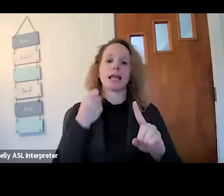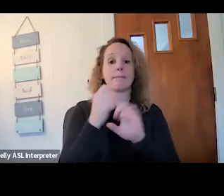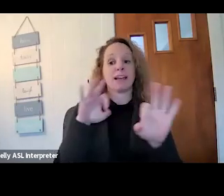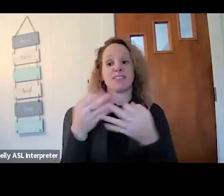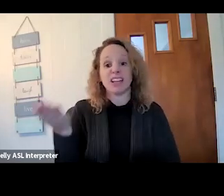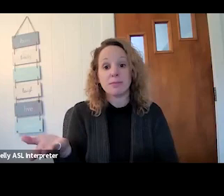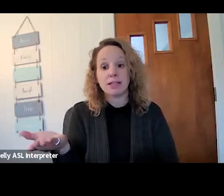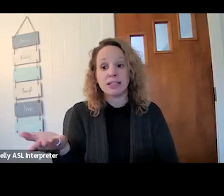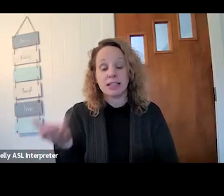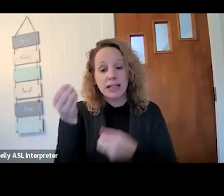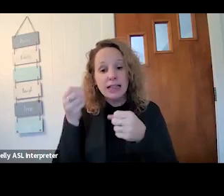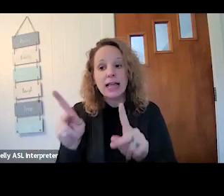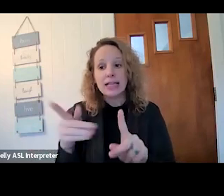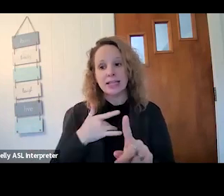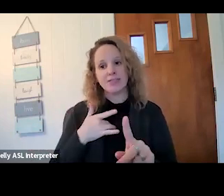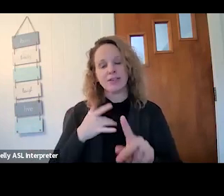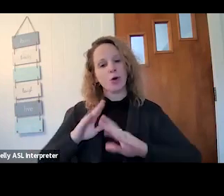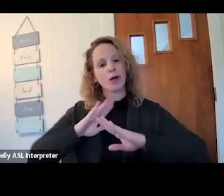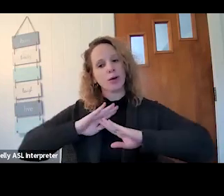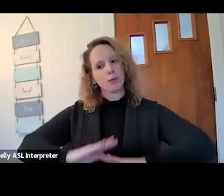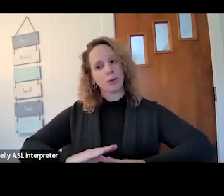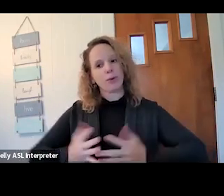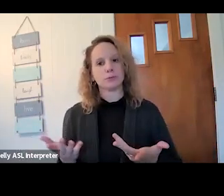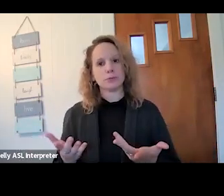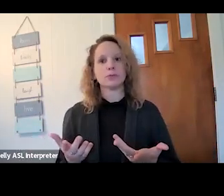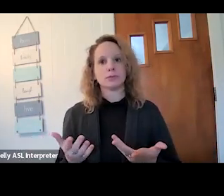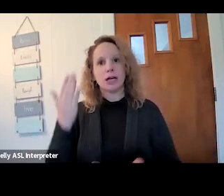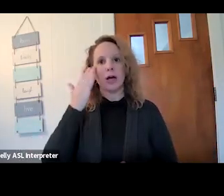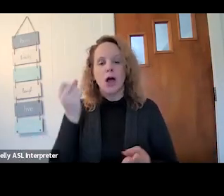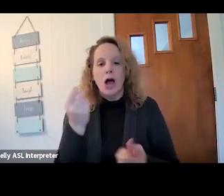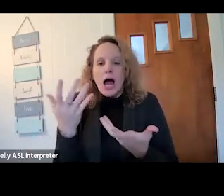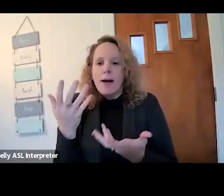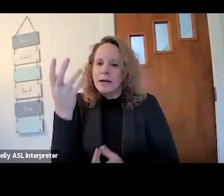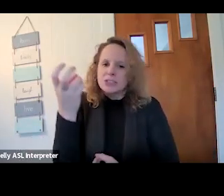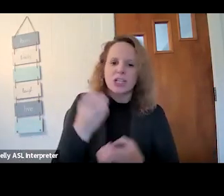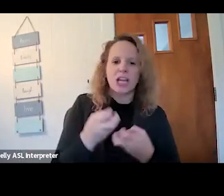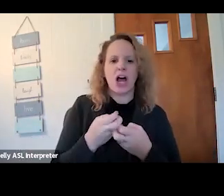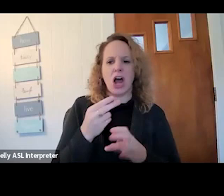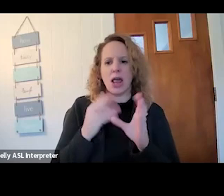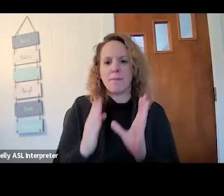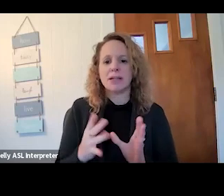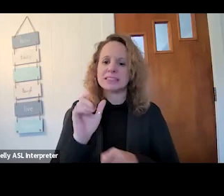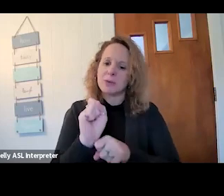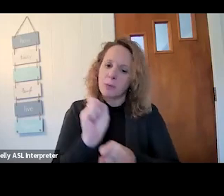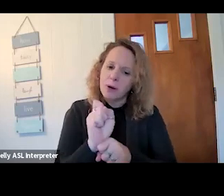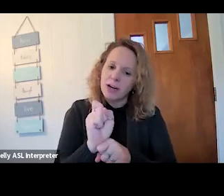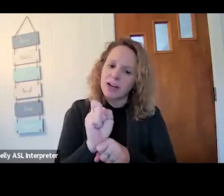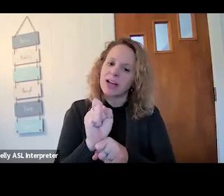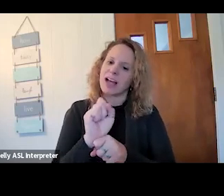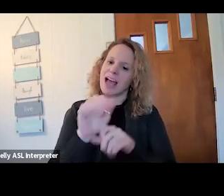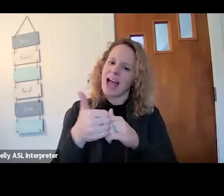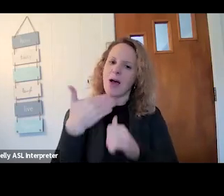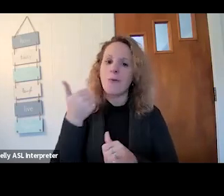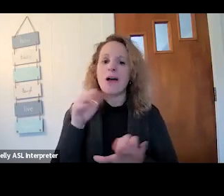family. It lets them feel at ease. It lets them know how hard the participant has worked, how well